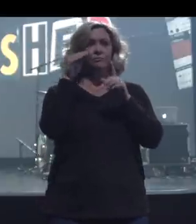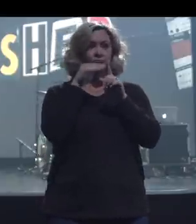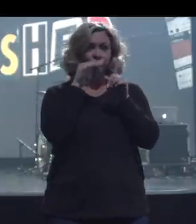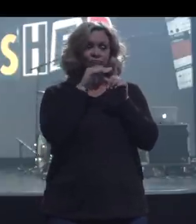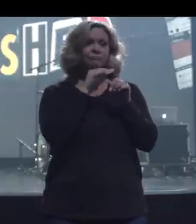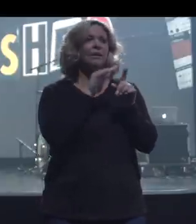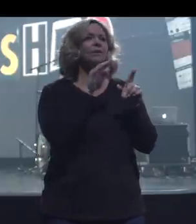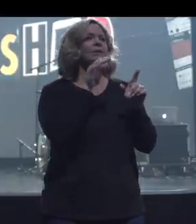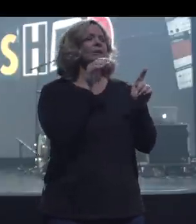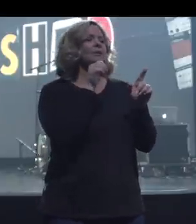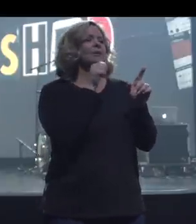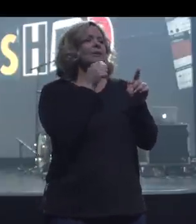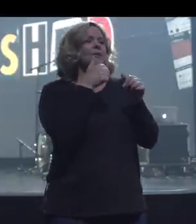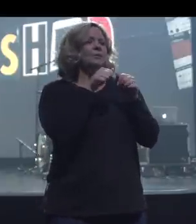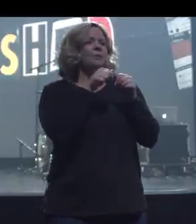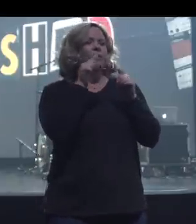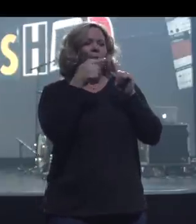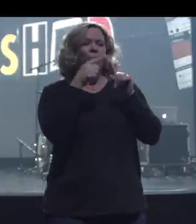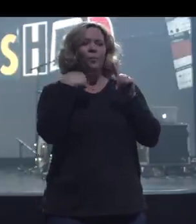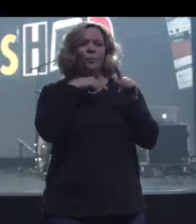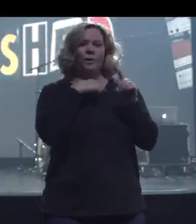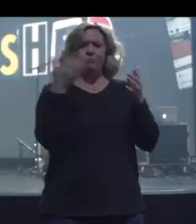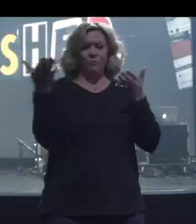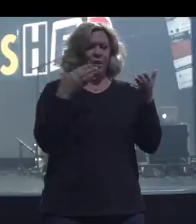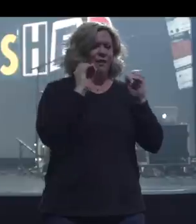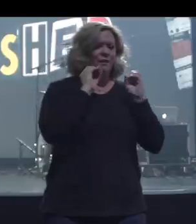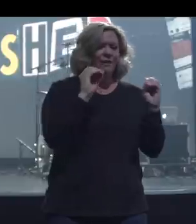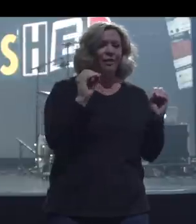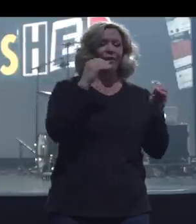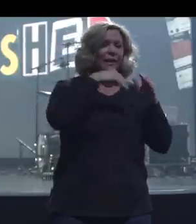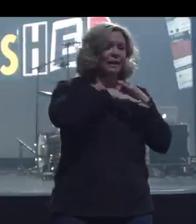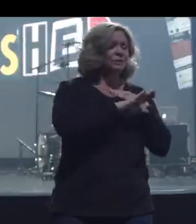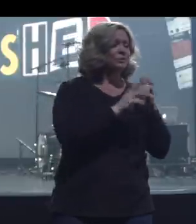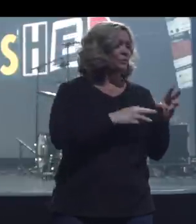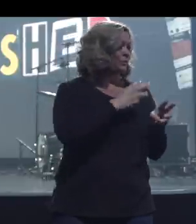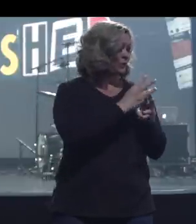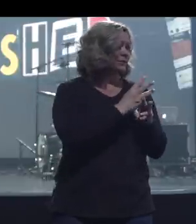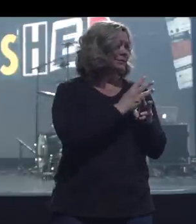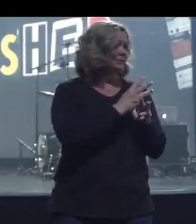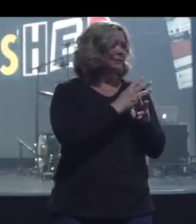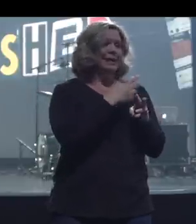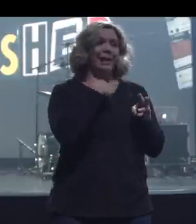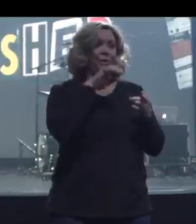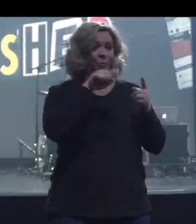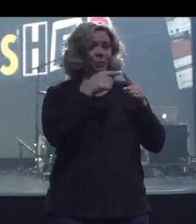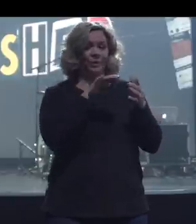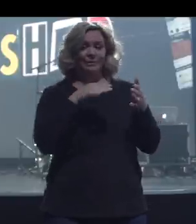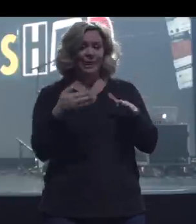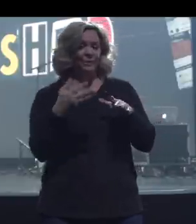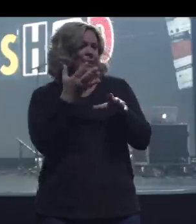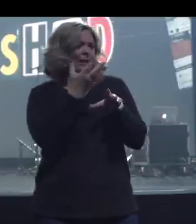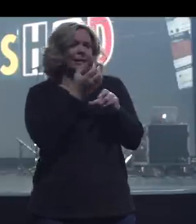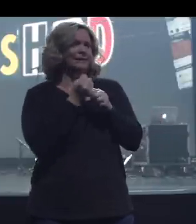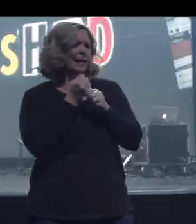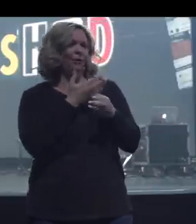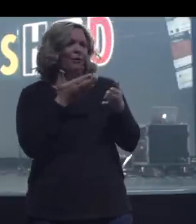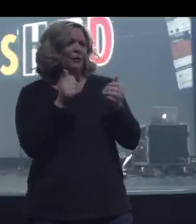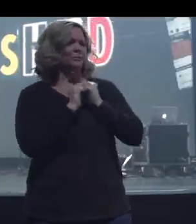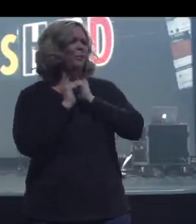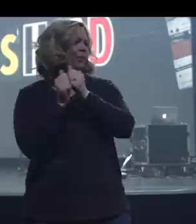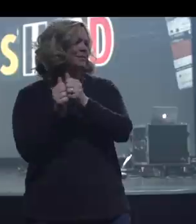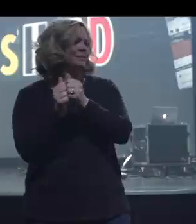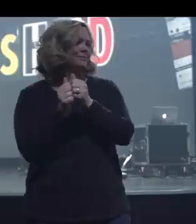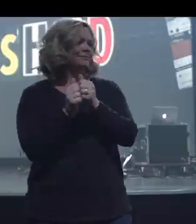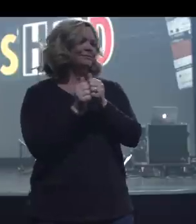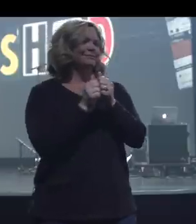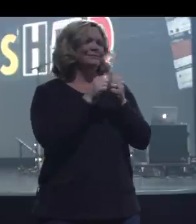He says, listen, for we brought nothing into this world and we can take nothing out of it. Anybody else have parents that used to tell you, I brought